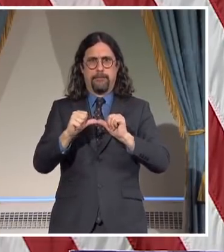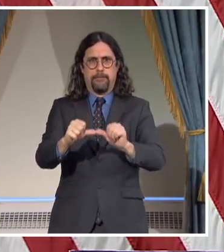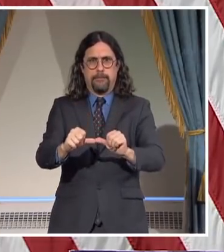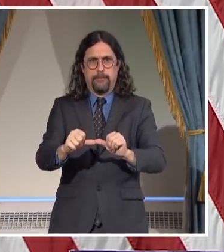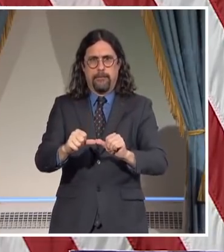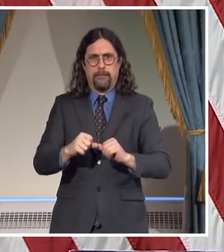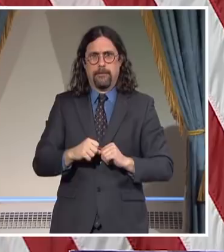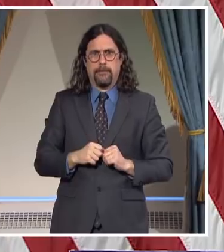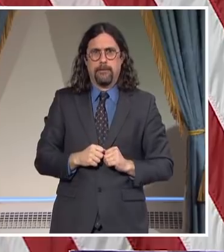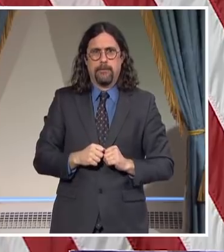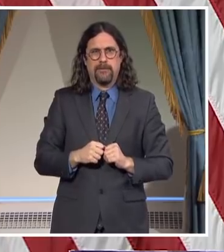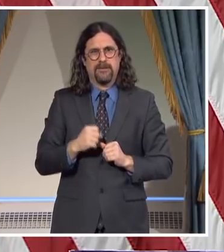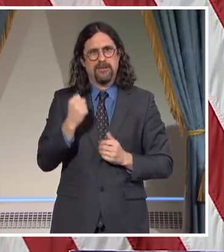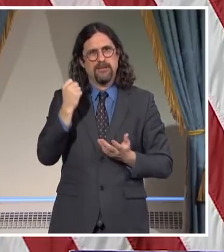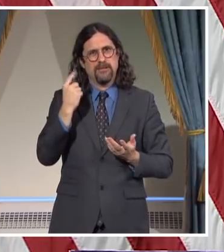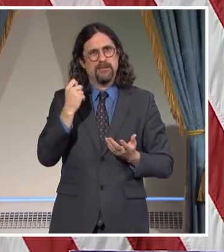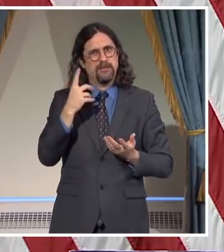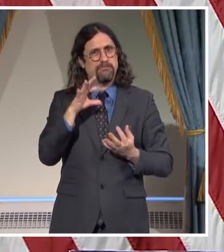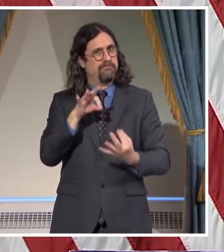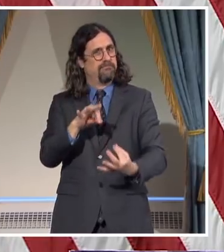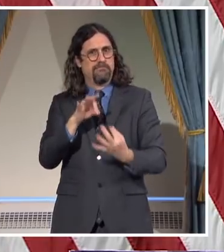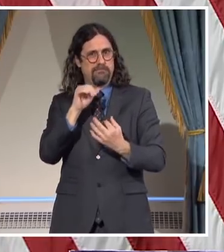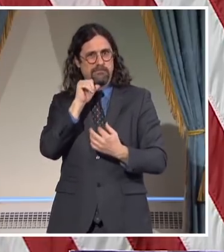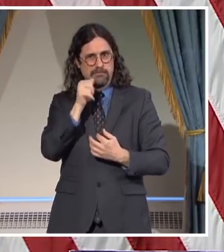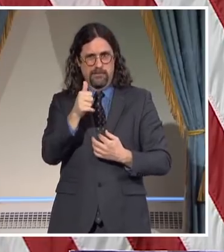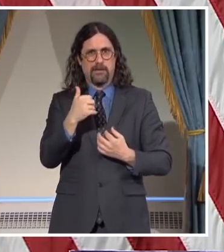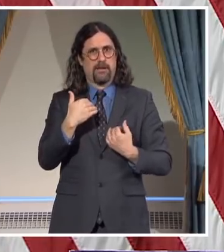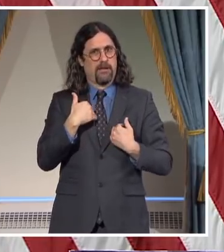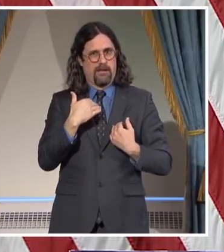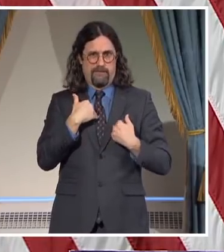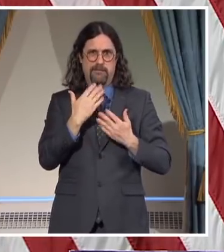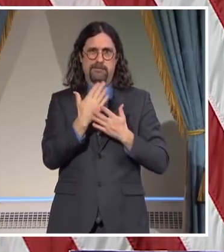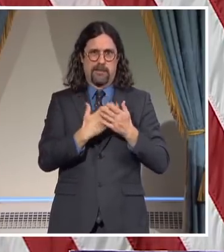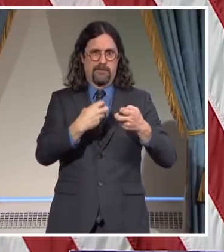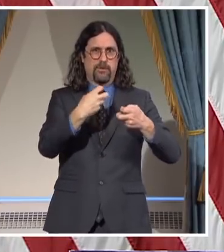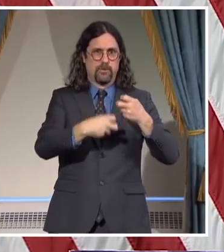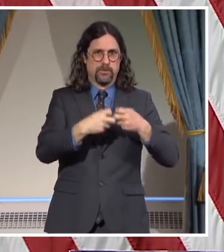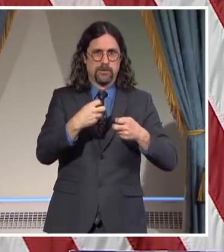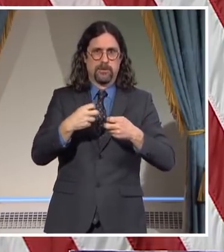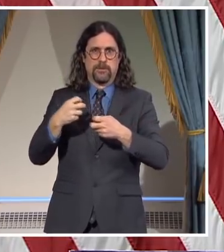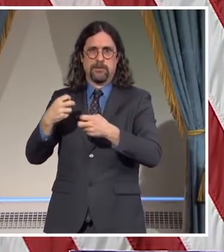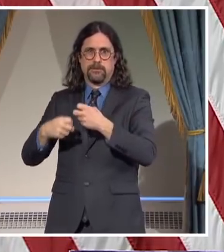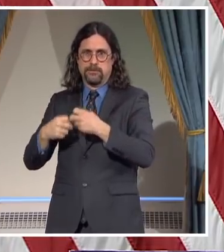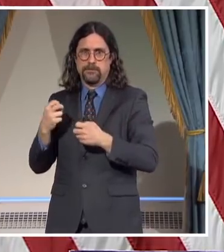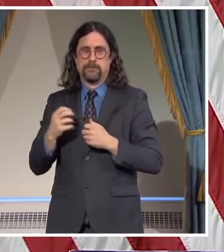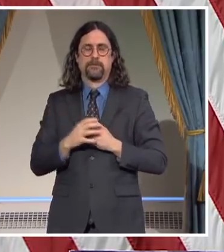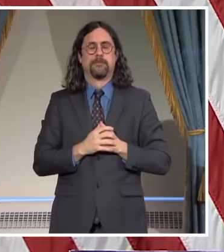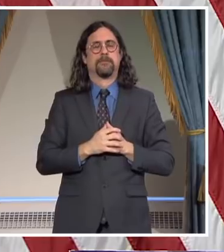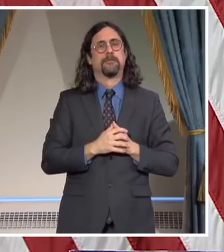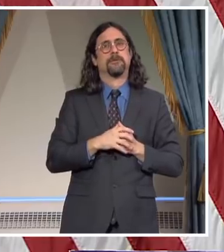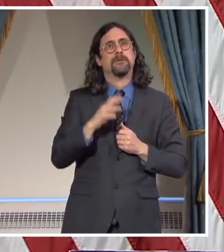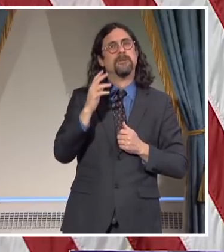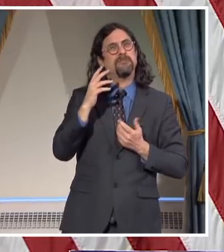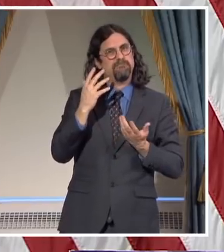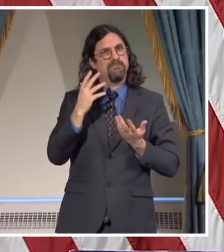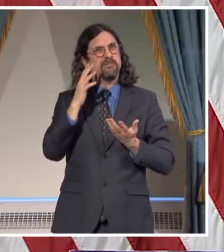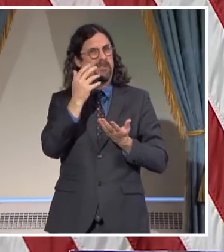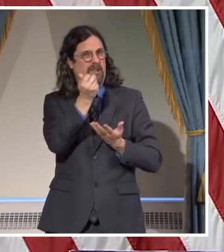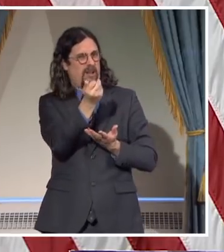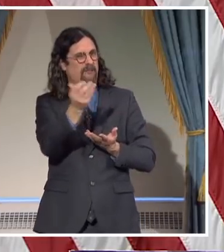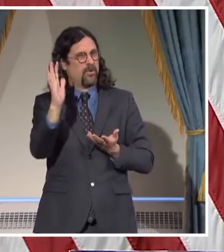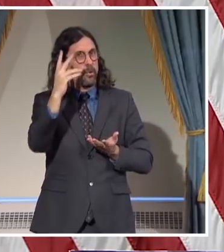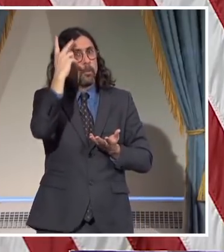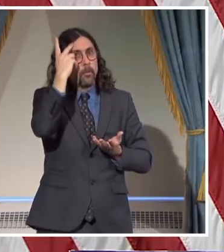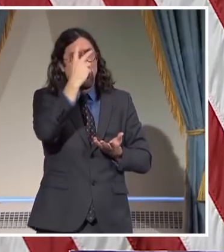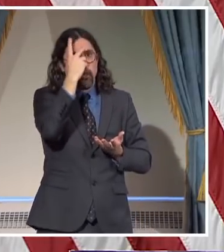the specific problem we've seen is in some parks, not all, some parks, when it comes to basketball